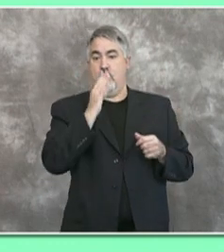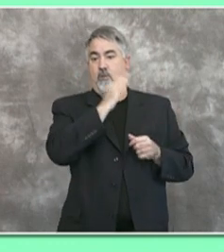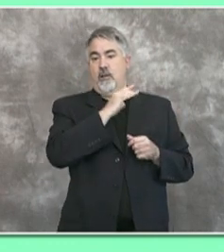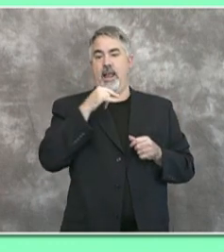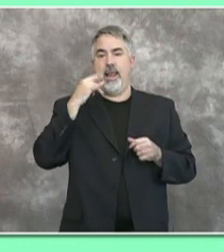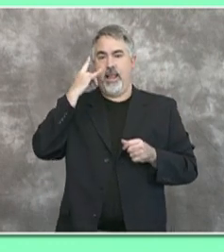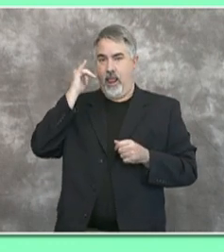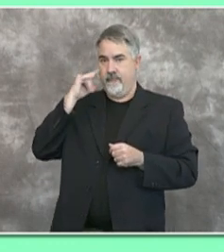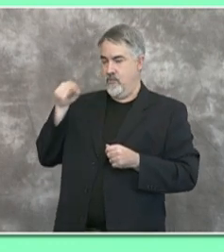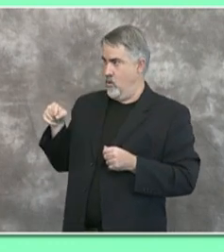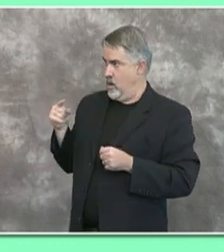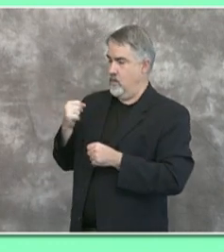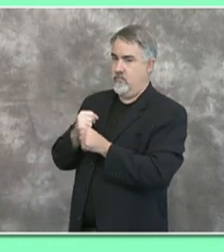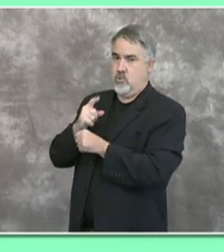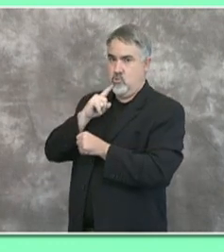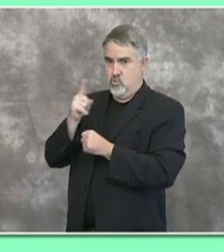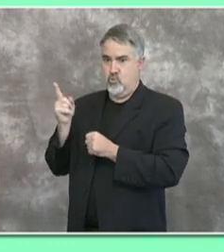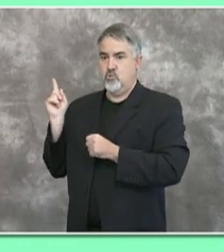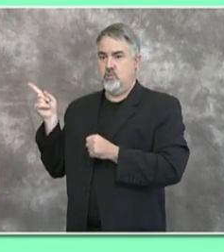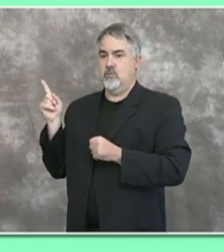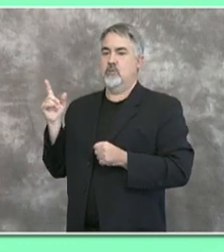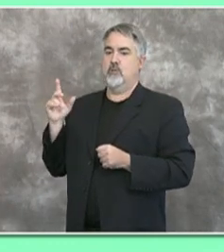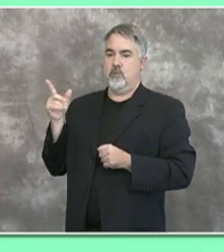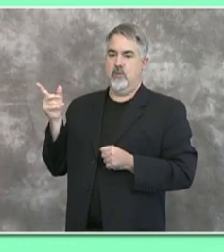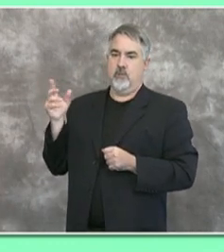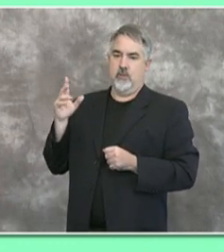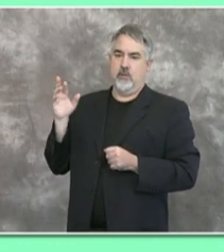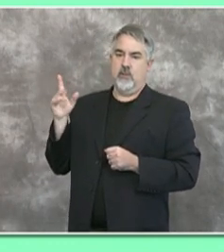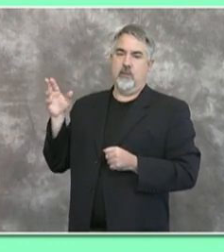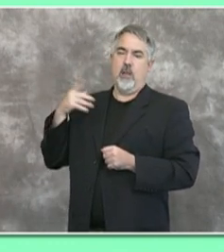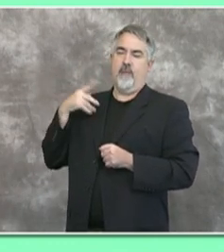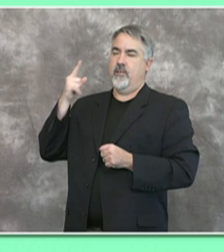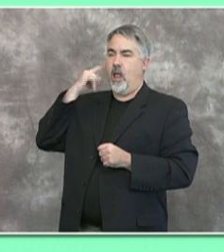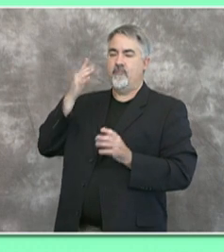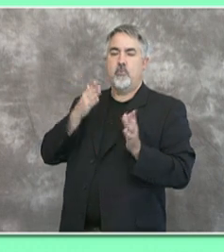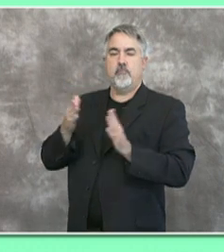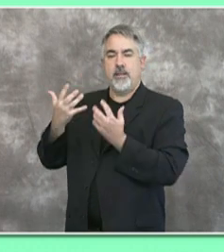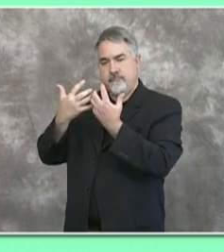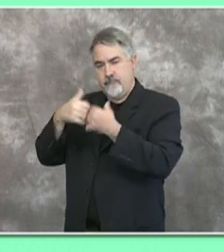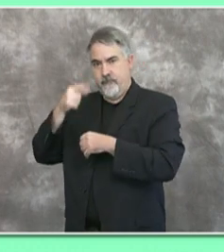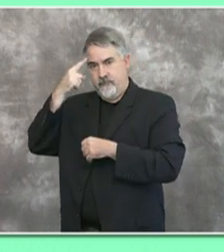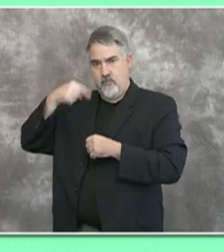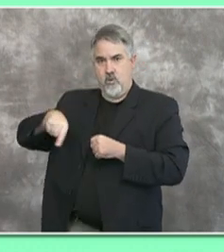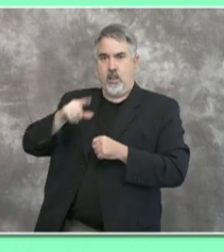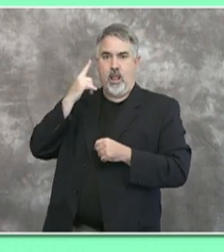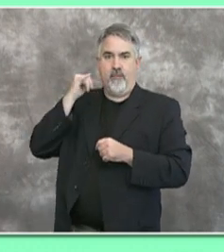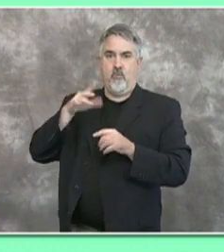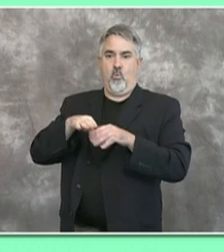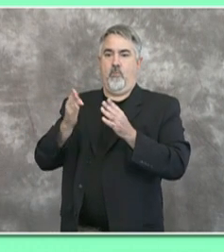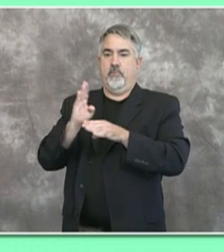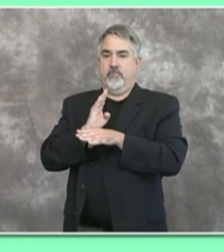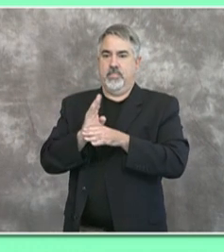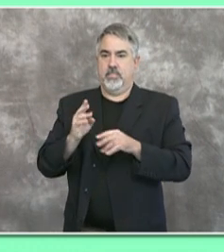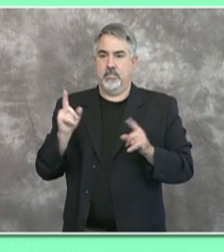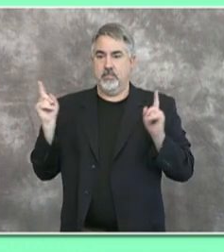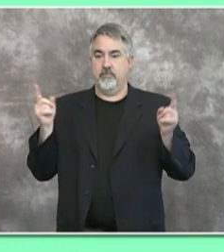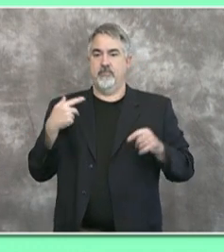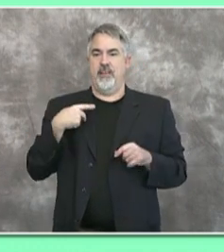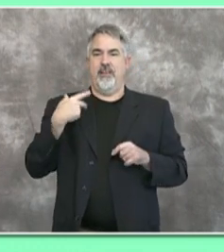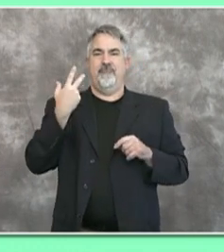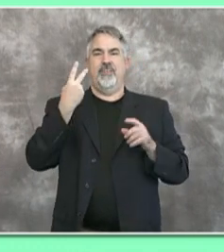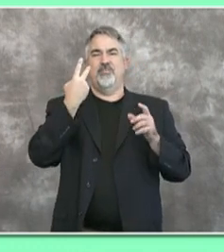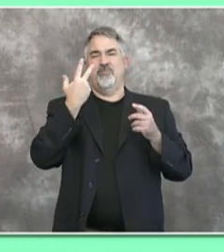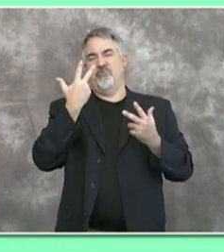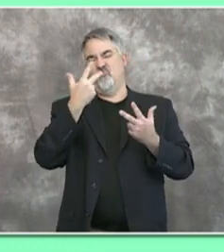to modify the stay-at-home order. So in the President's guidelines, I want to continue to emphasize that